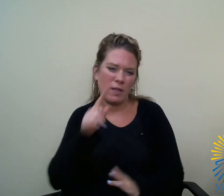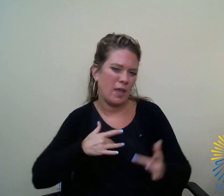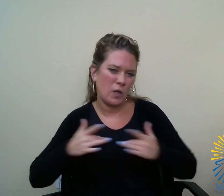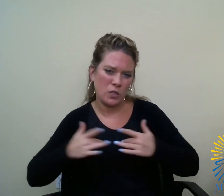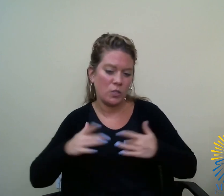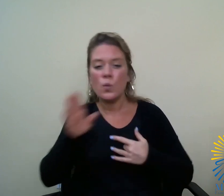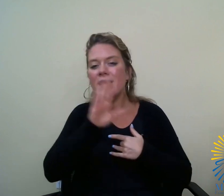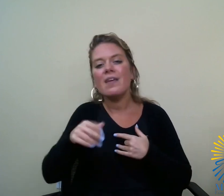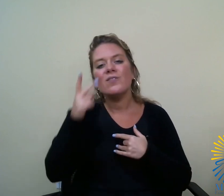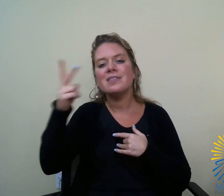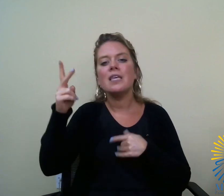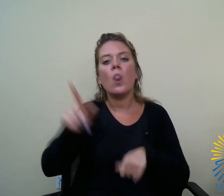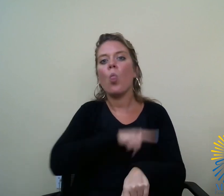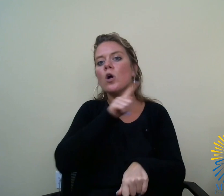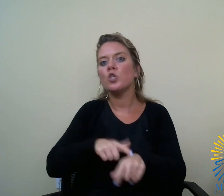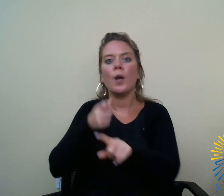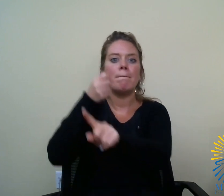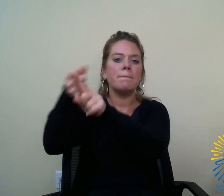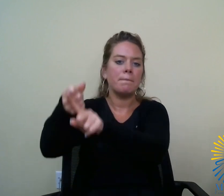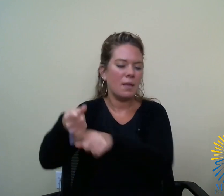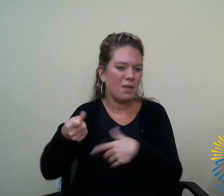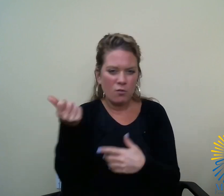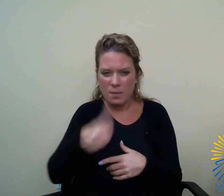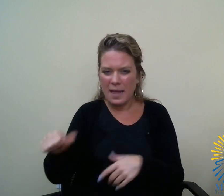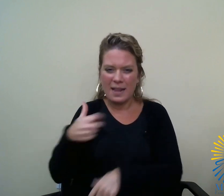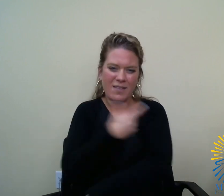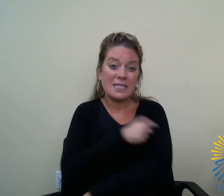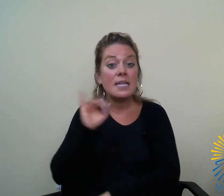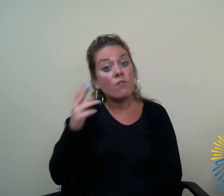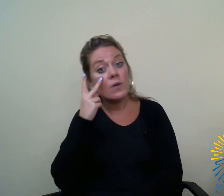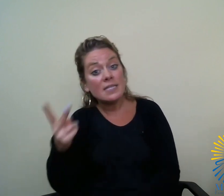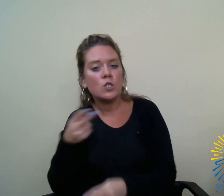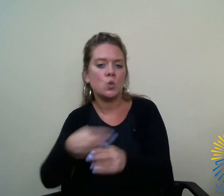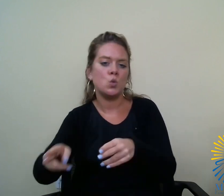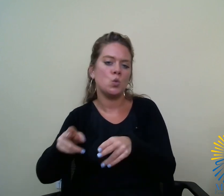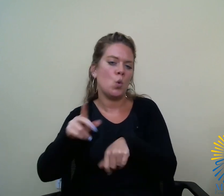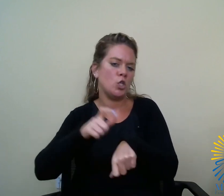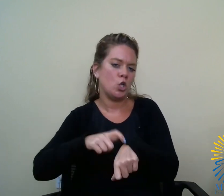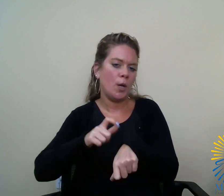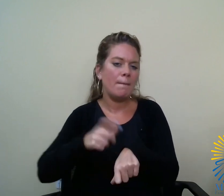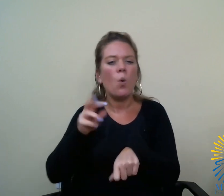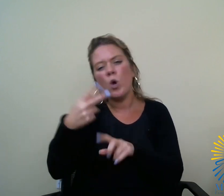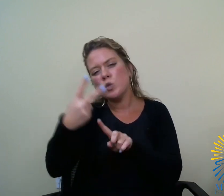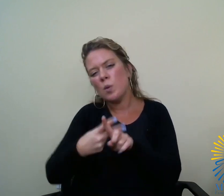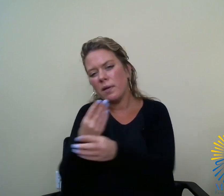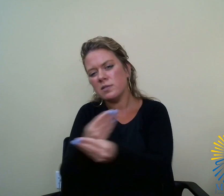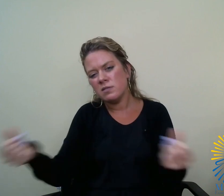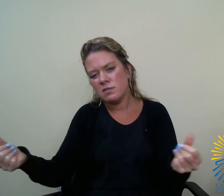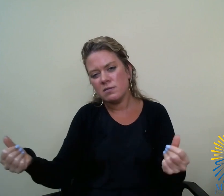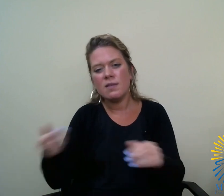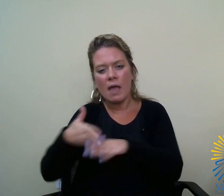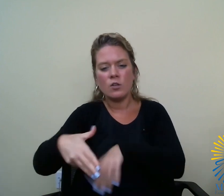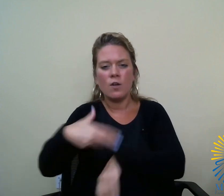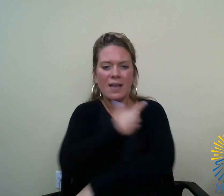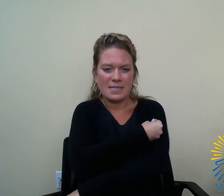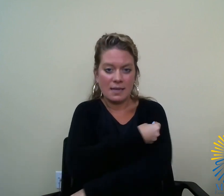seen long-term side effects of any vaccine, and if we do see effects, they are usually short-term or within 2 months of vaccination. The